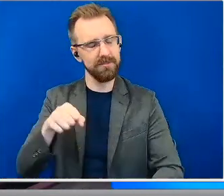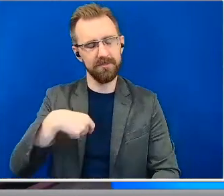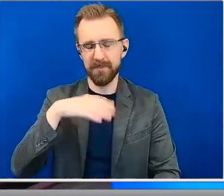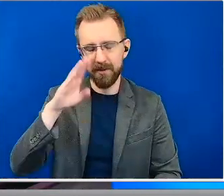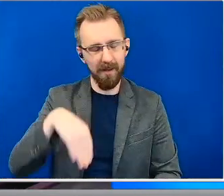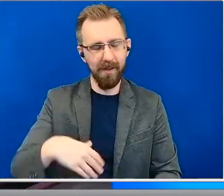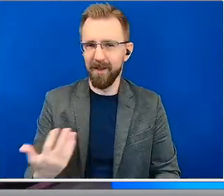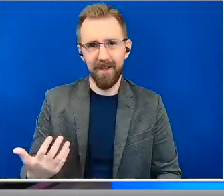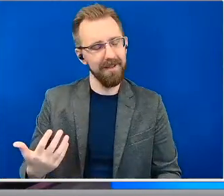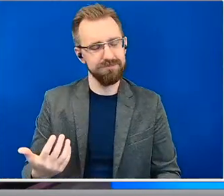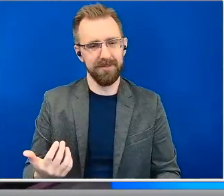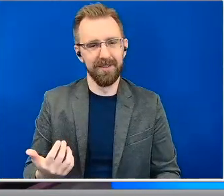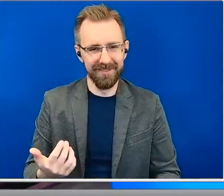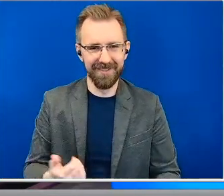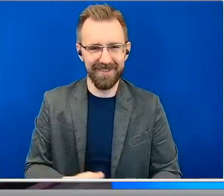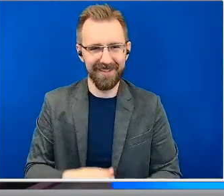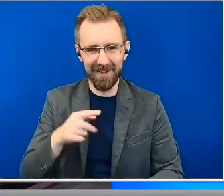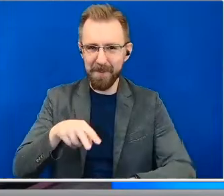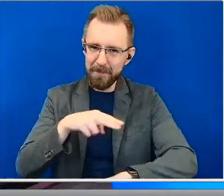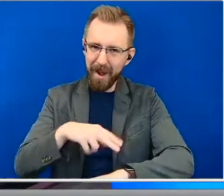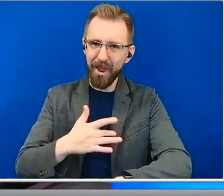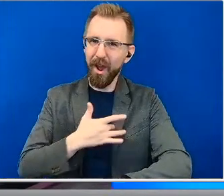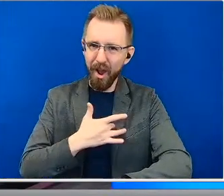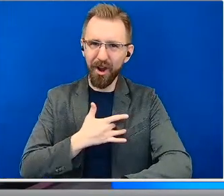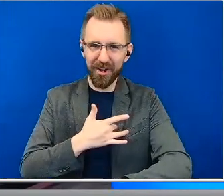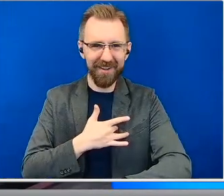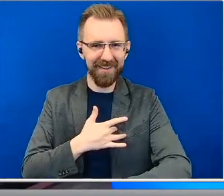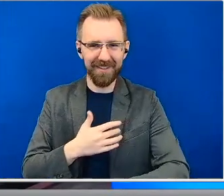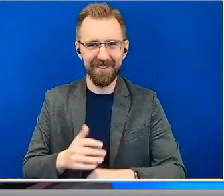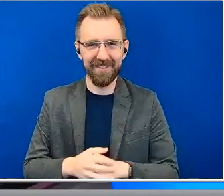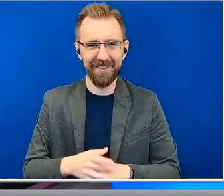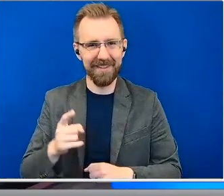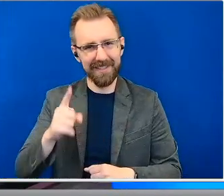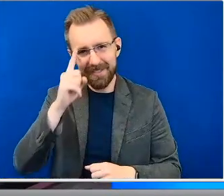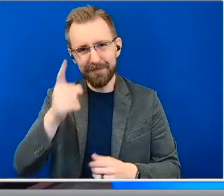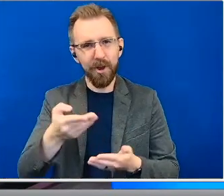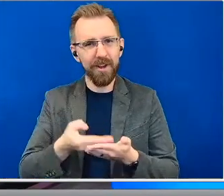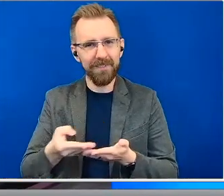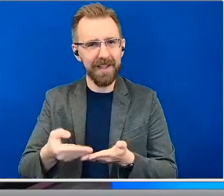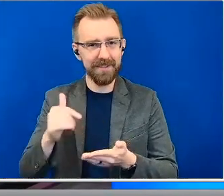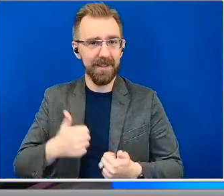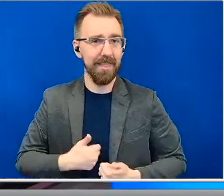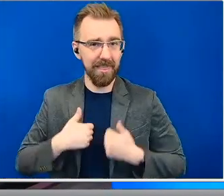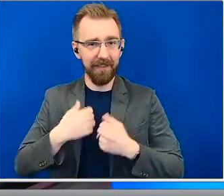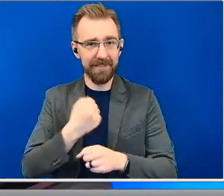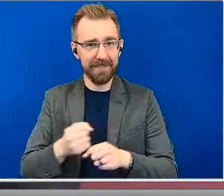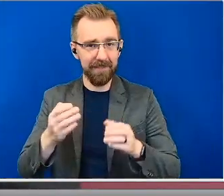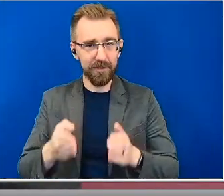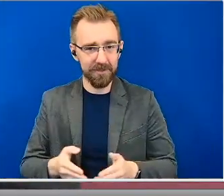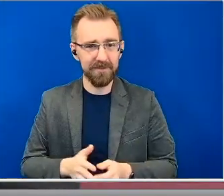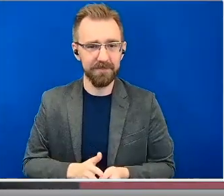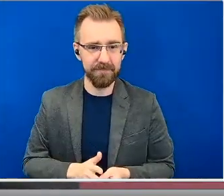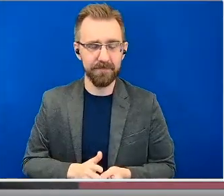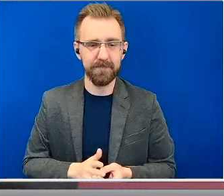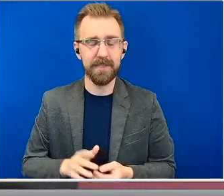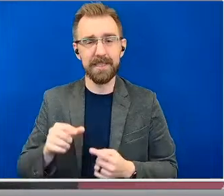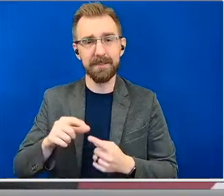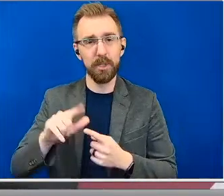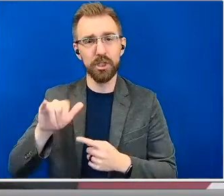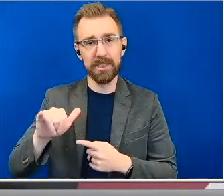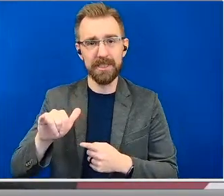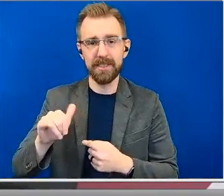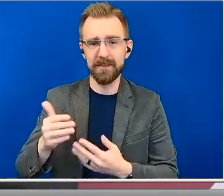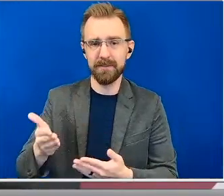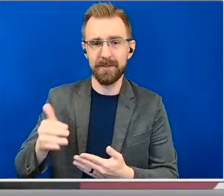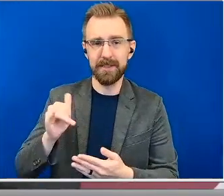To monitor their Yes, hearts. that And is correct. These smart devices are lifesavers. Right. Yeah. Especially, there are two types of